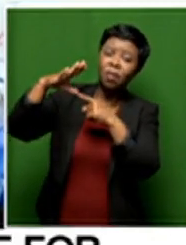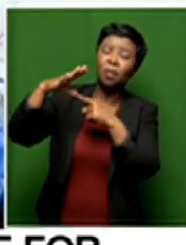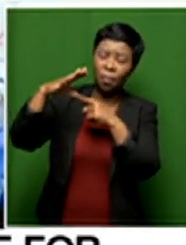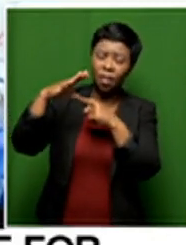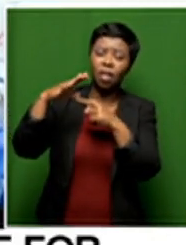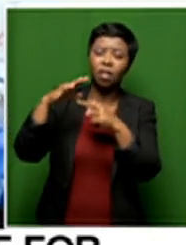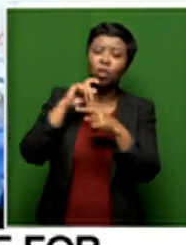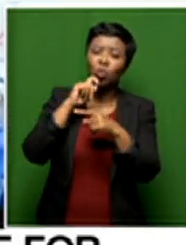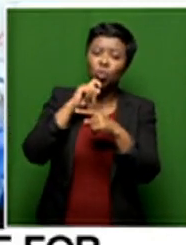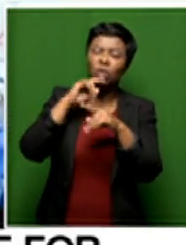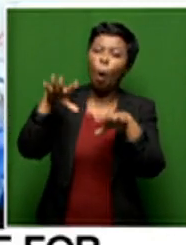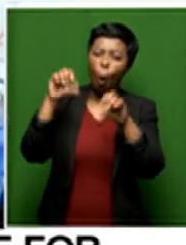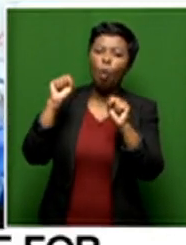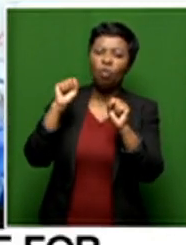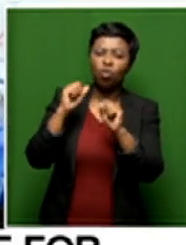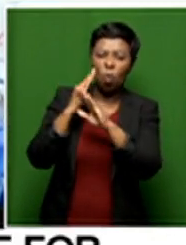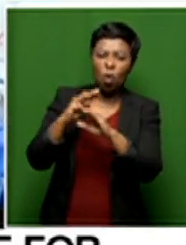and nocturnal pollinators.